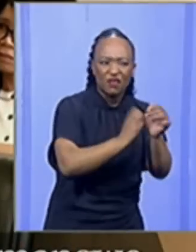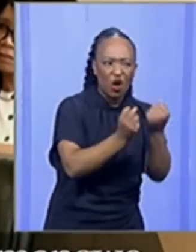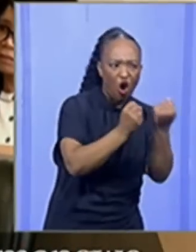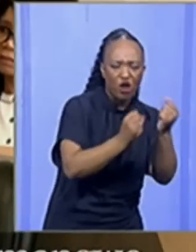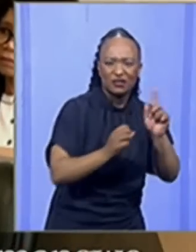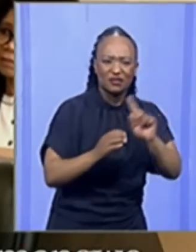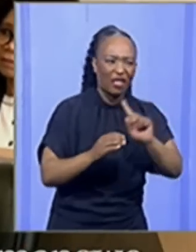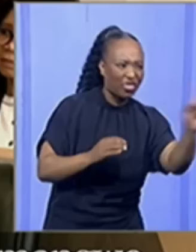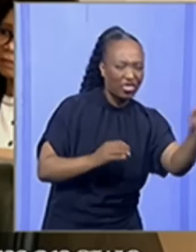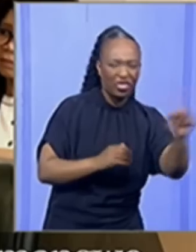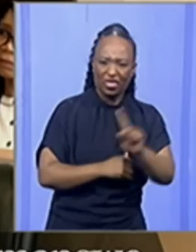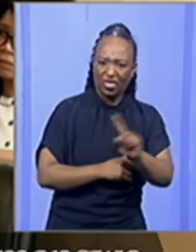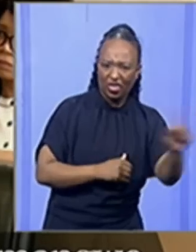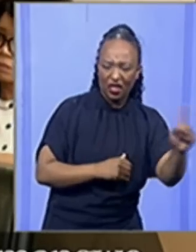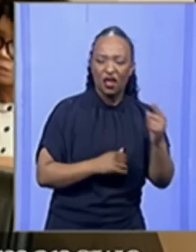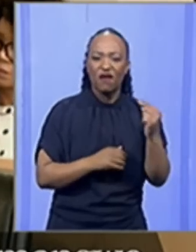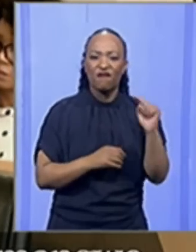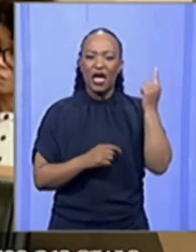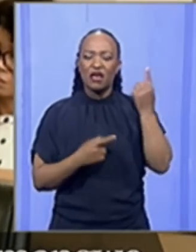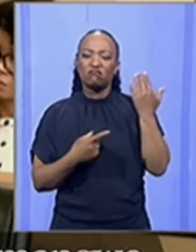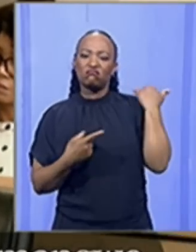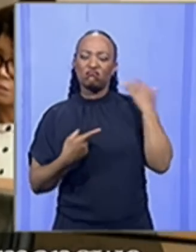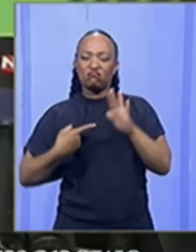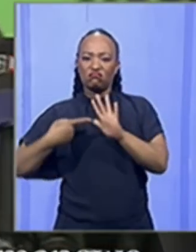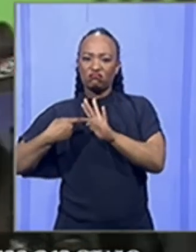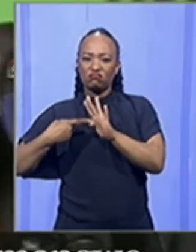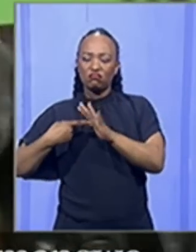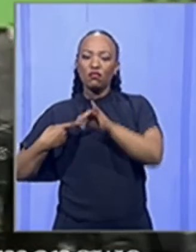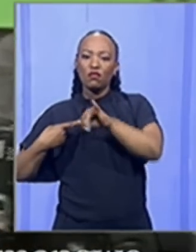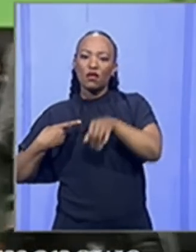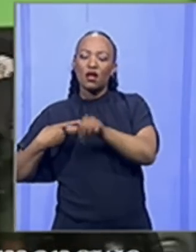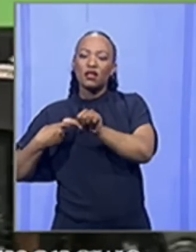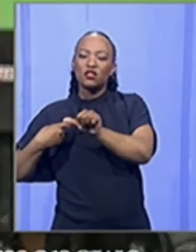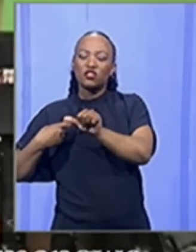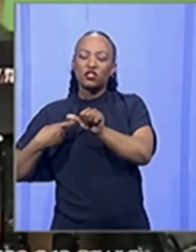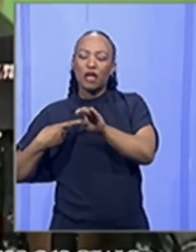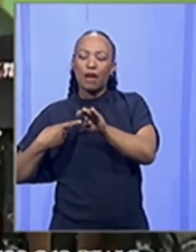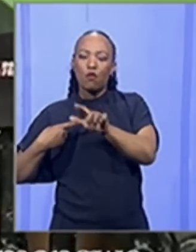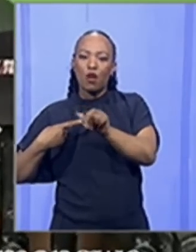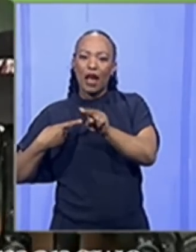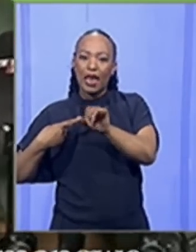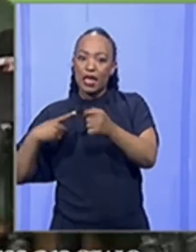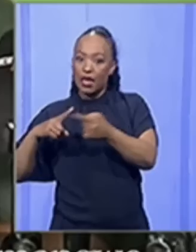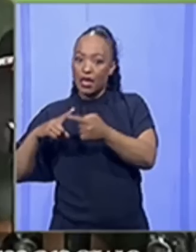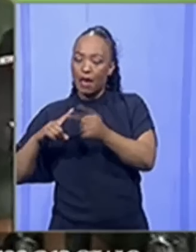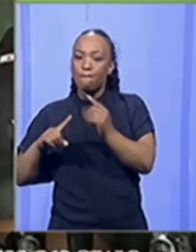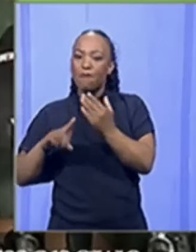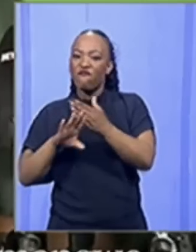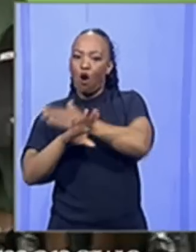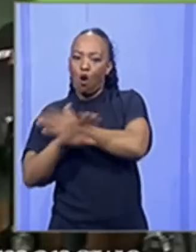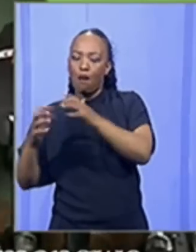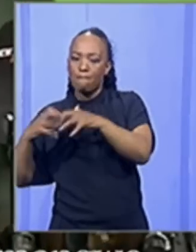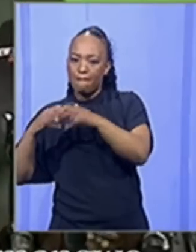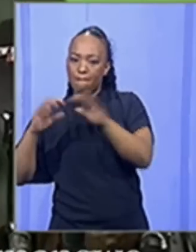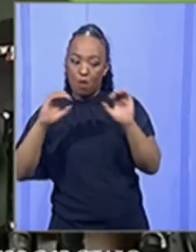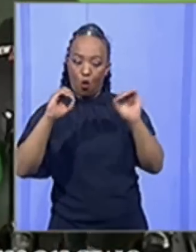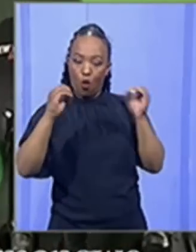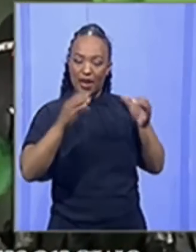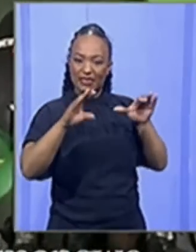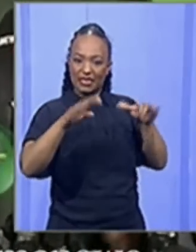nnile go belesediwa go go neng ga phasaladiwa thata ga Jabulani Khumalo yo a tlhamileng lekoko le go kubiwa gabedi ga